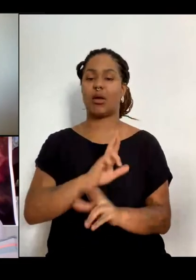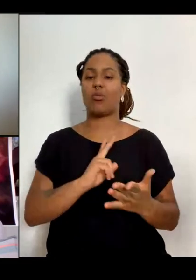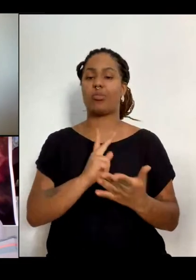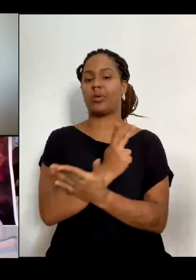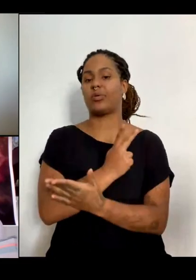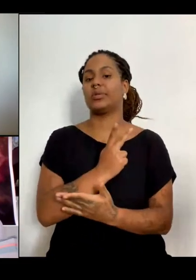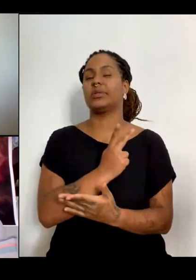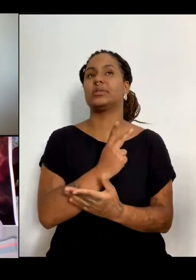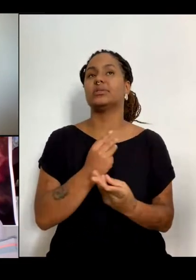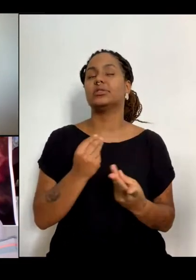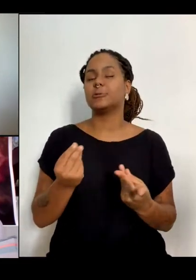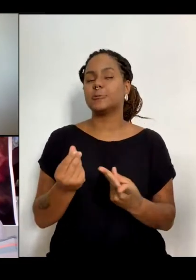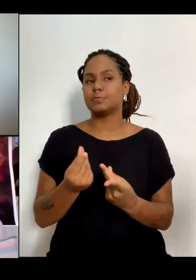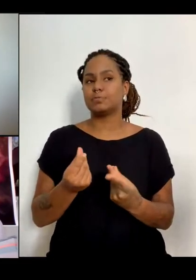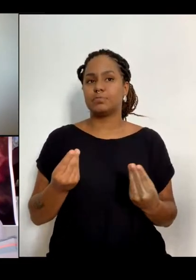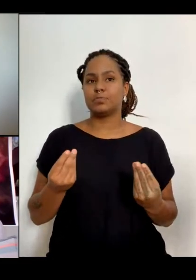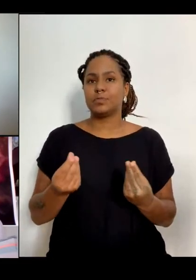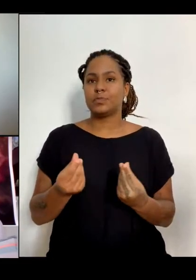um